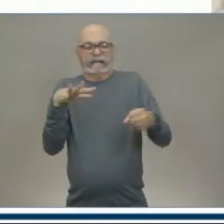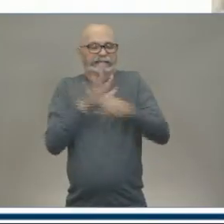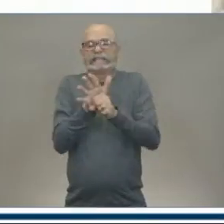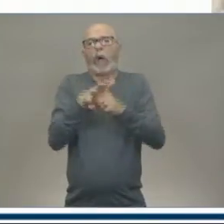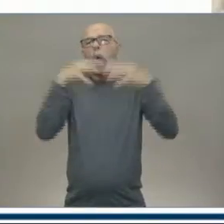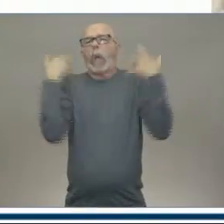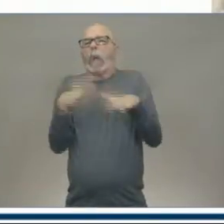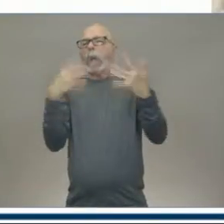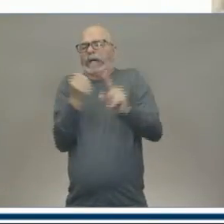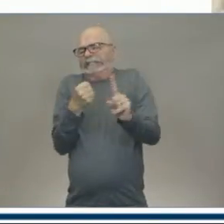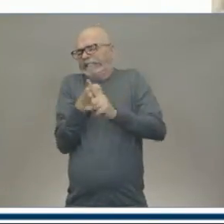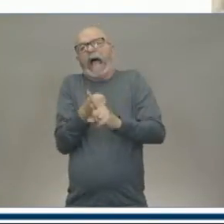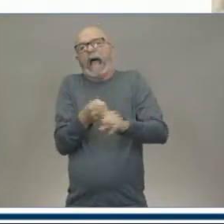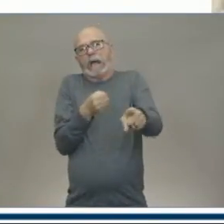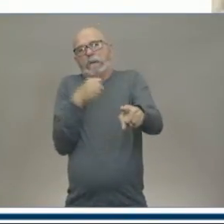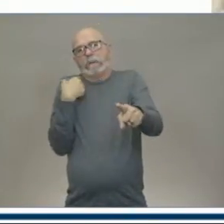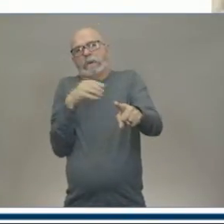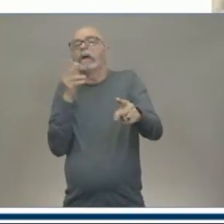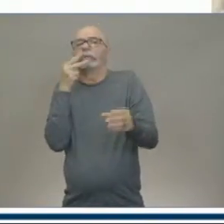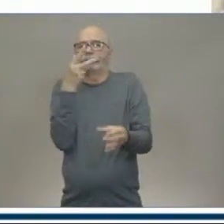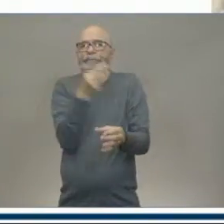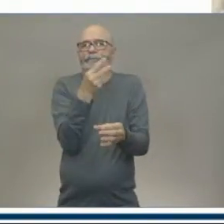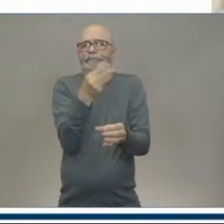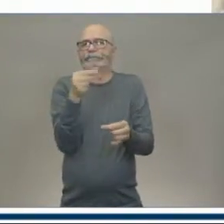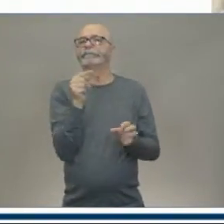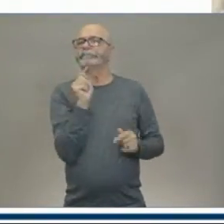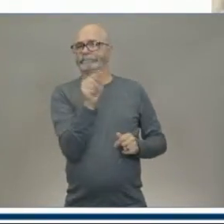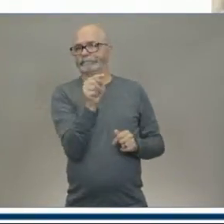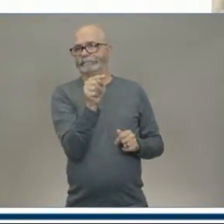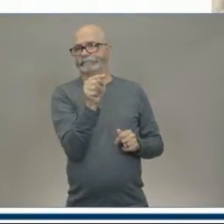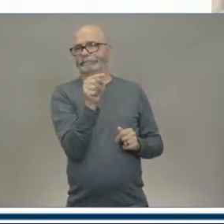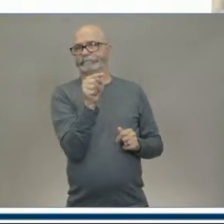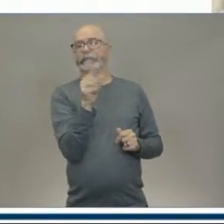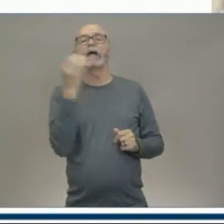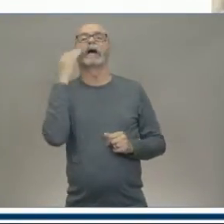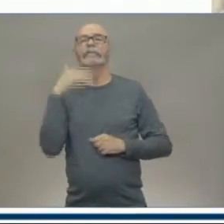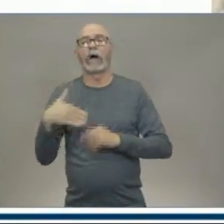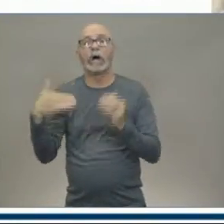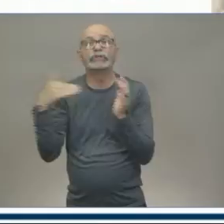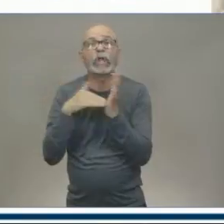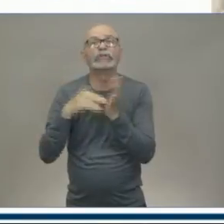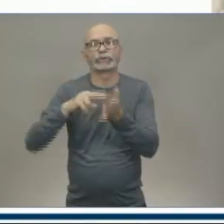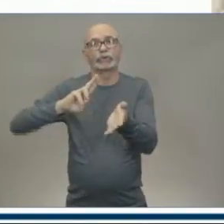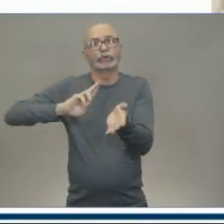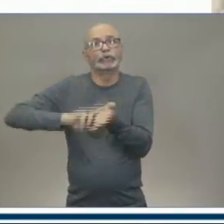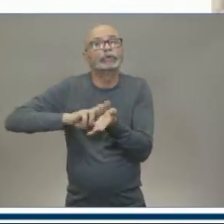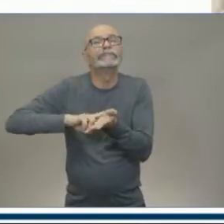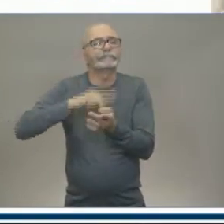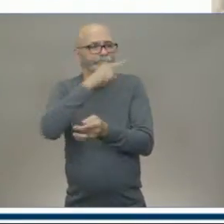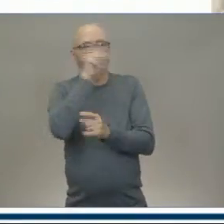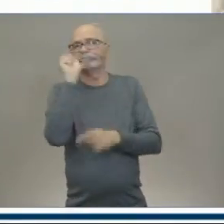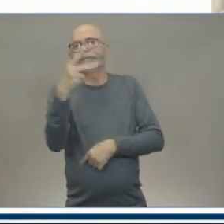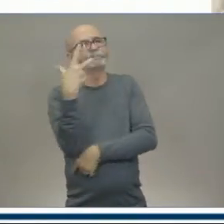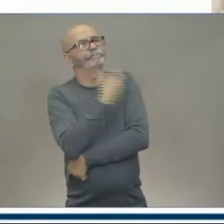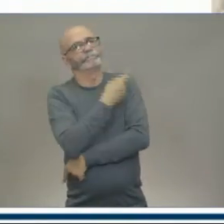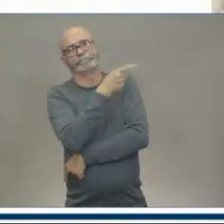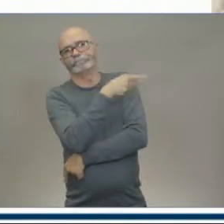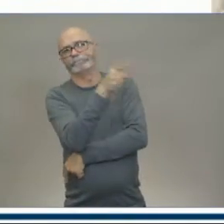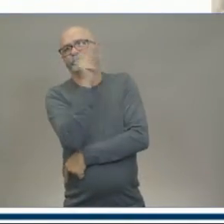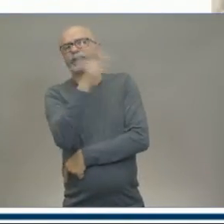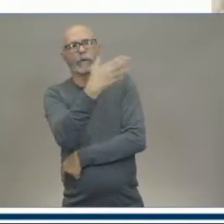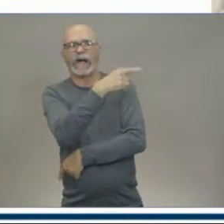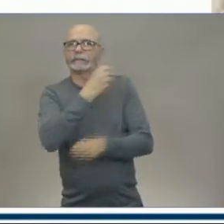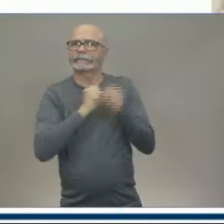or severe outcomes from COVID, or healthcare workers provide care for them, that will get the vaccine. I think it's really important that Nova